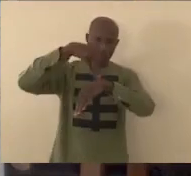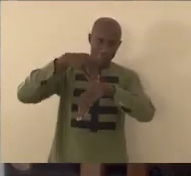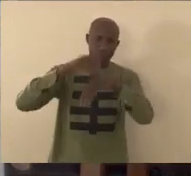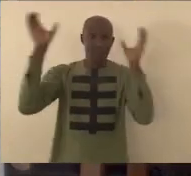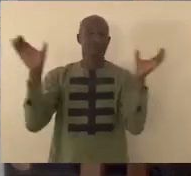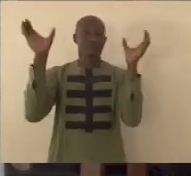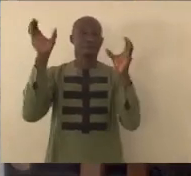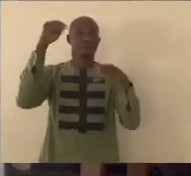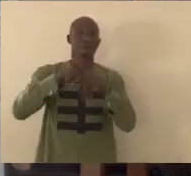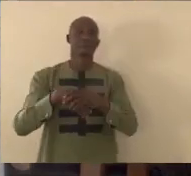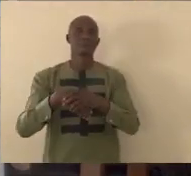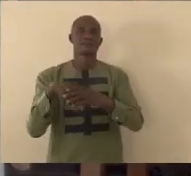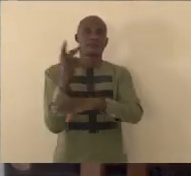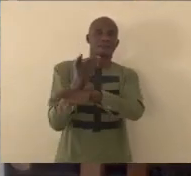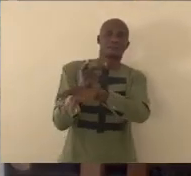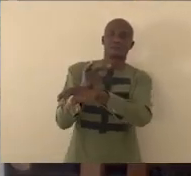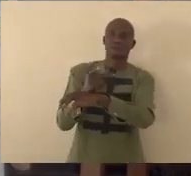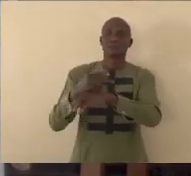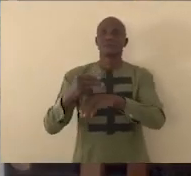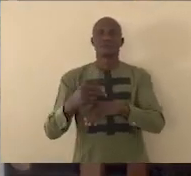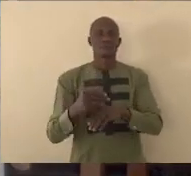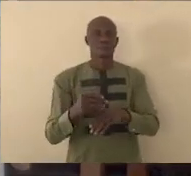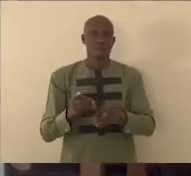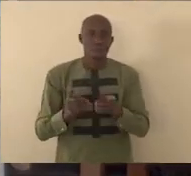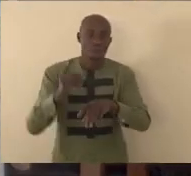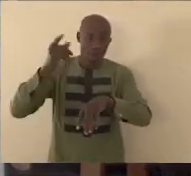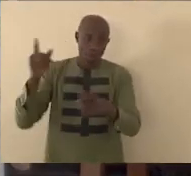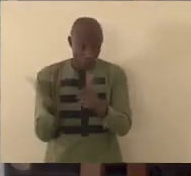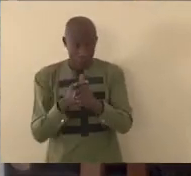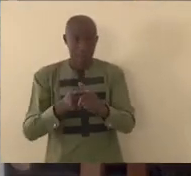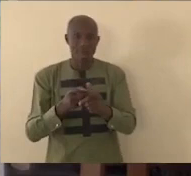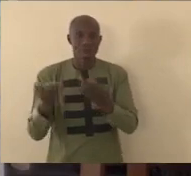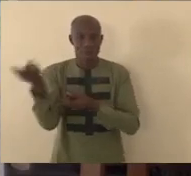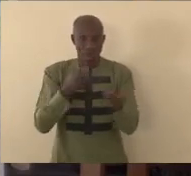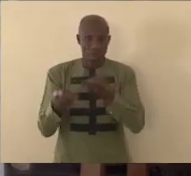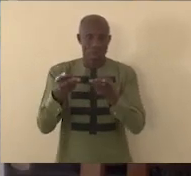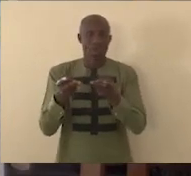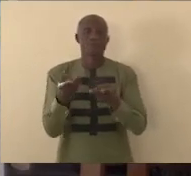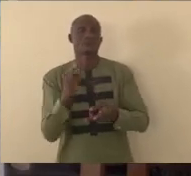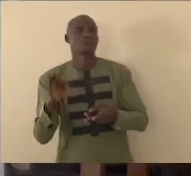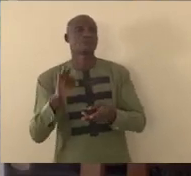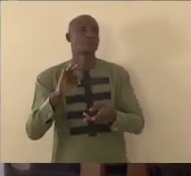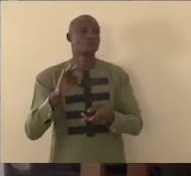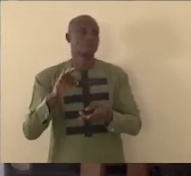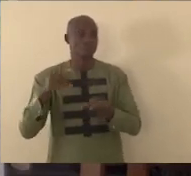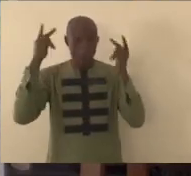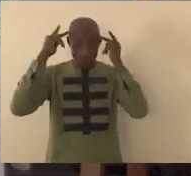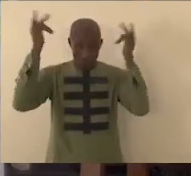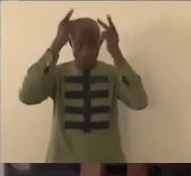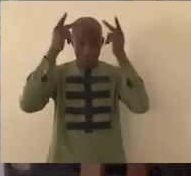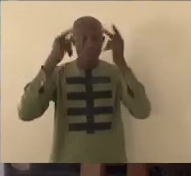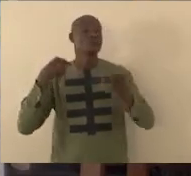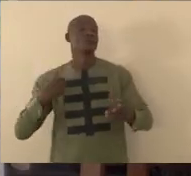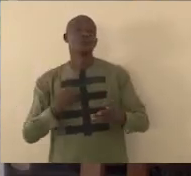14, 1982, at a ceremony in Kaduna during the first visit of St. John Paul II. Thus,